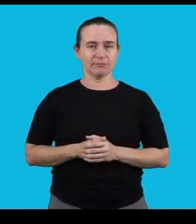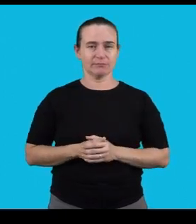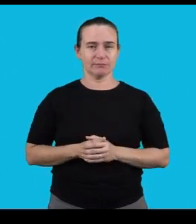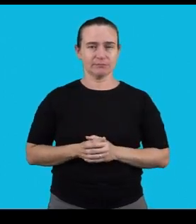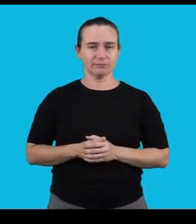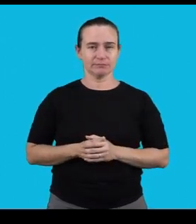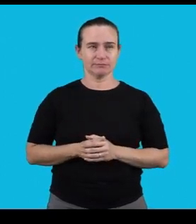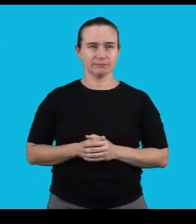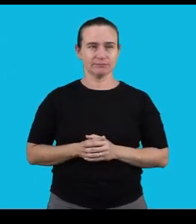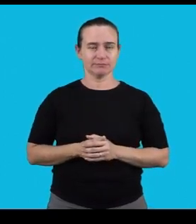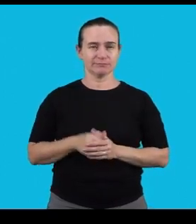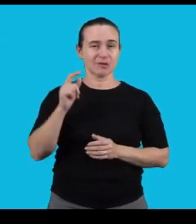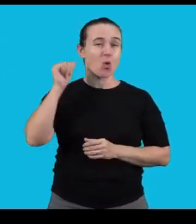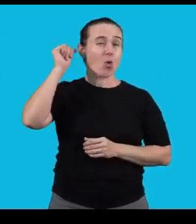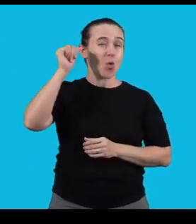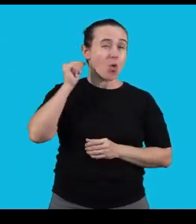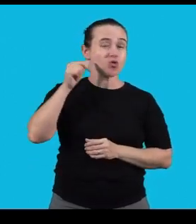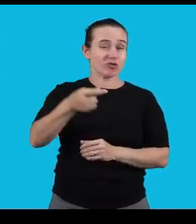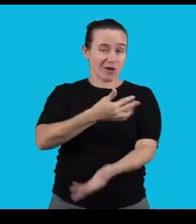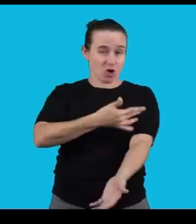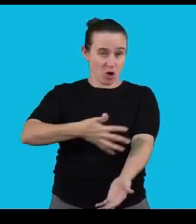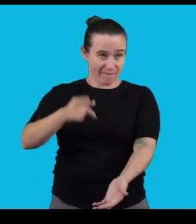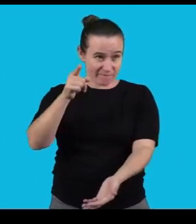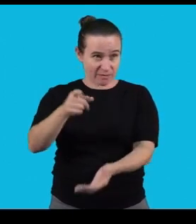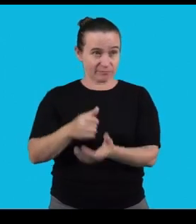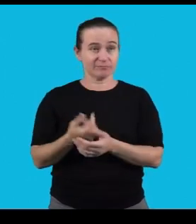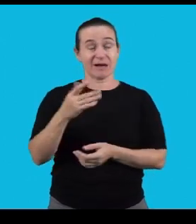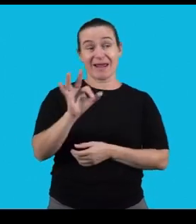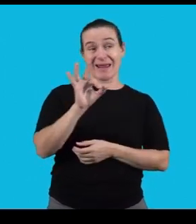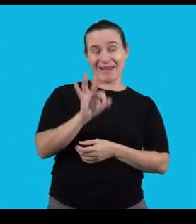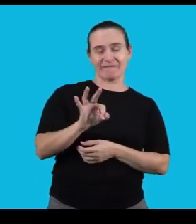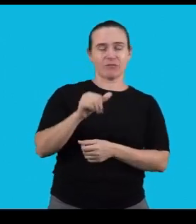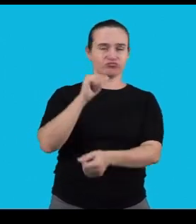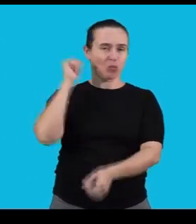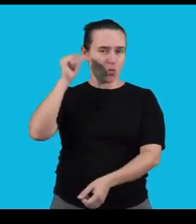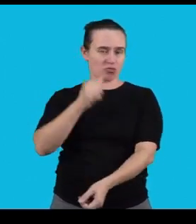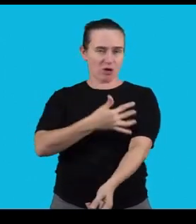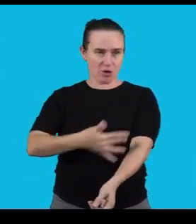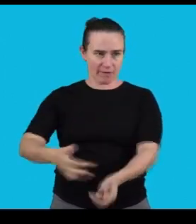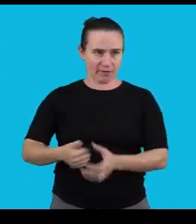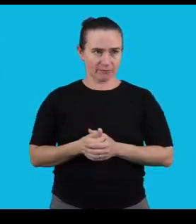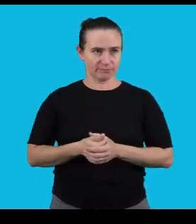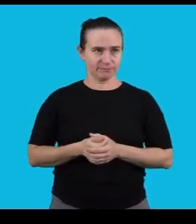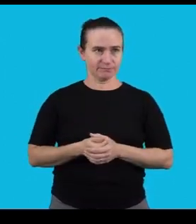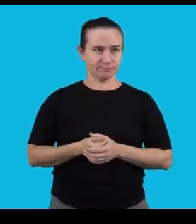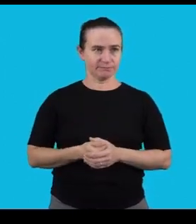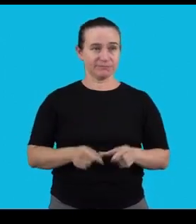check, this is the auditory nerve. So it's F, auditory nerve, for 2